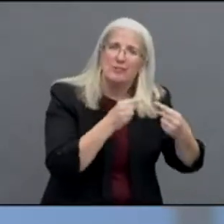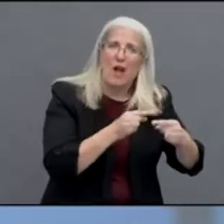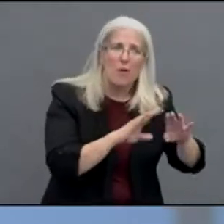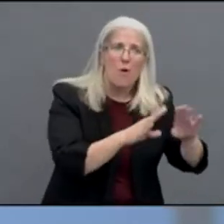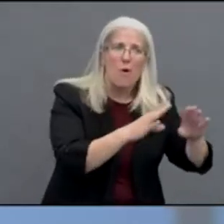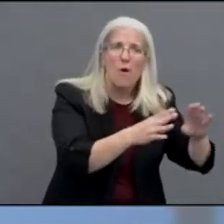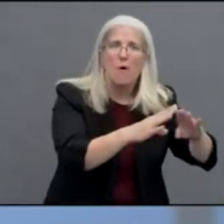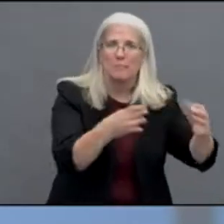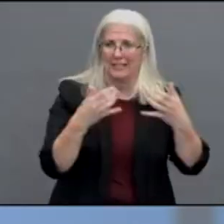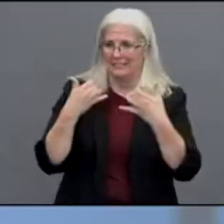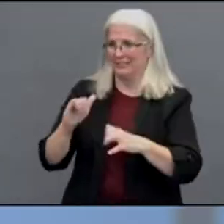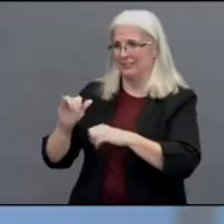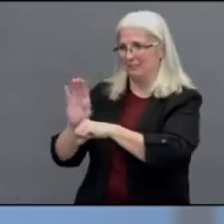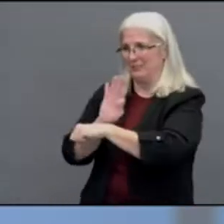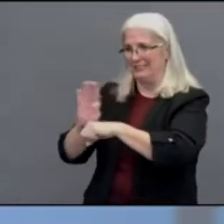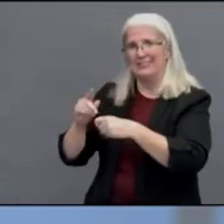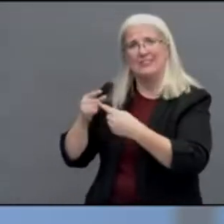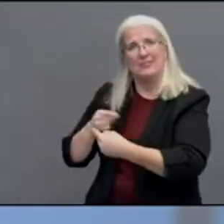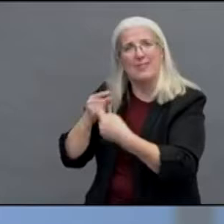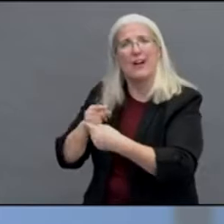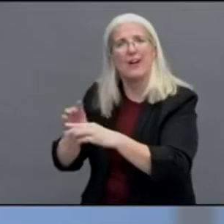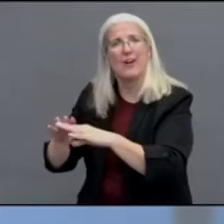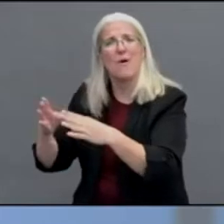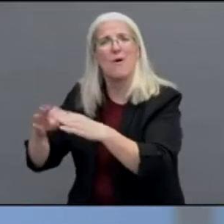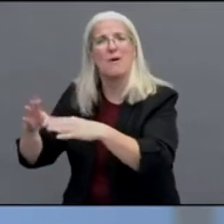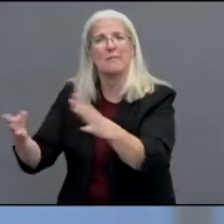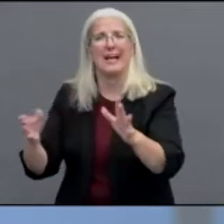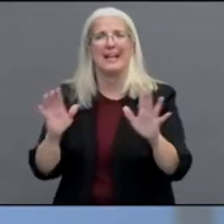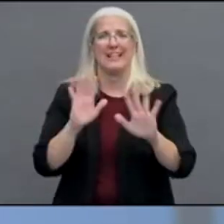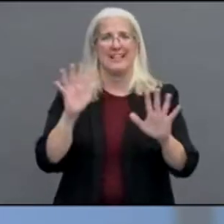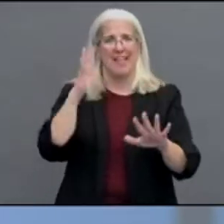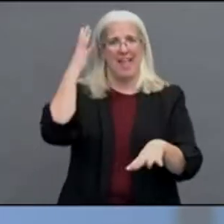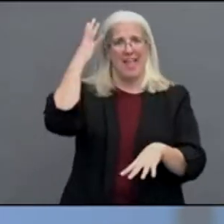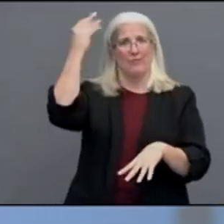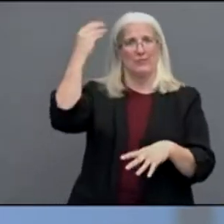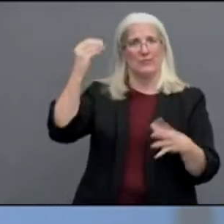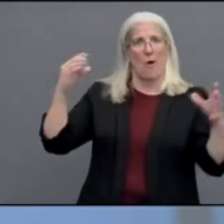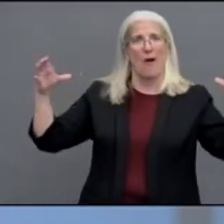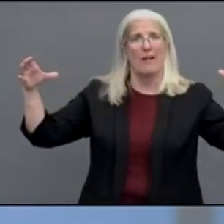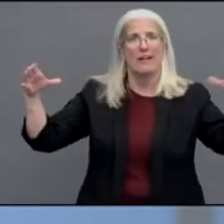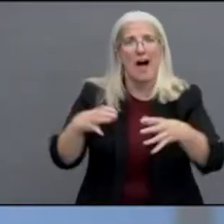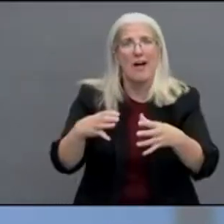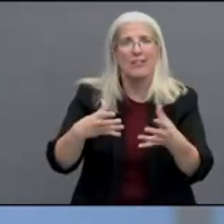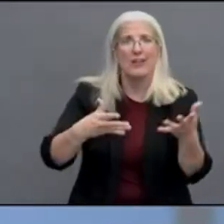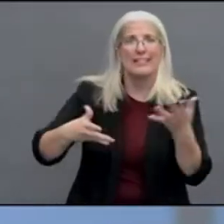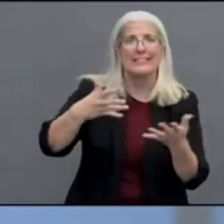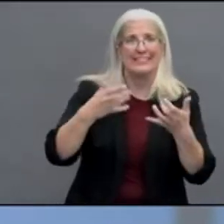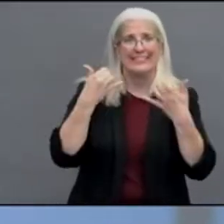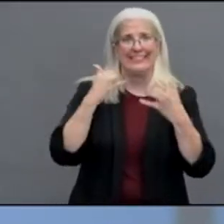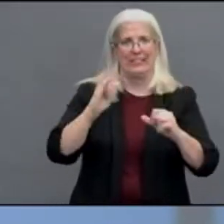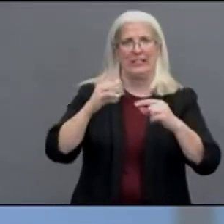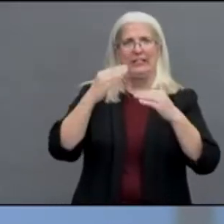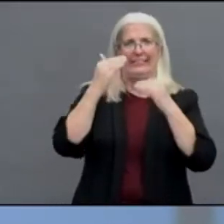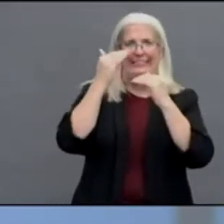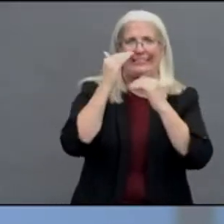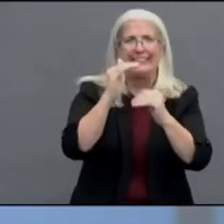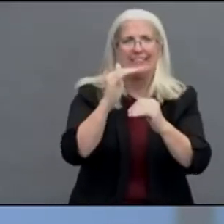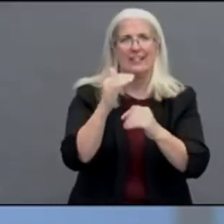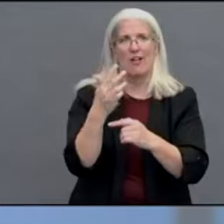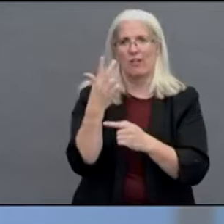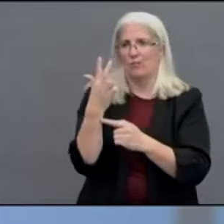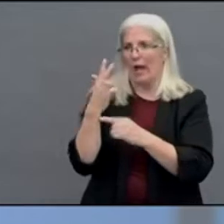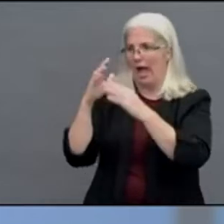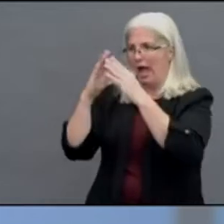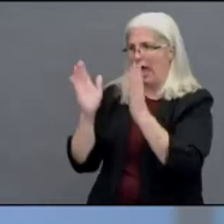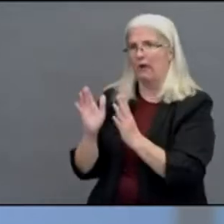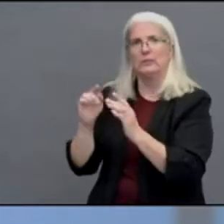also struggling to reopen, and outdoor gatherings are still restricted to 3 households. So remember that we've worked so